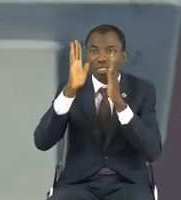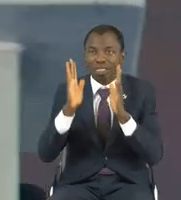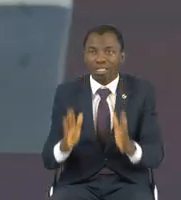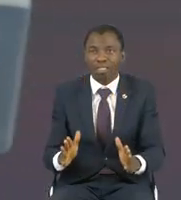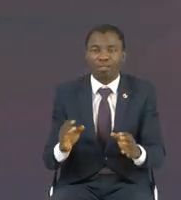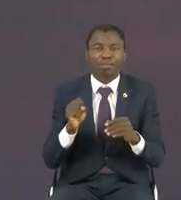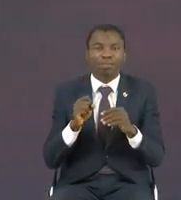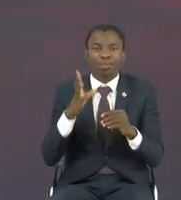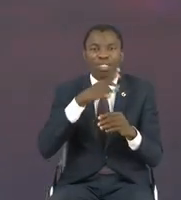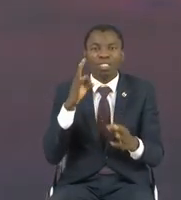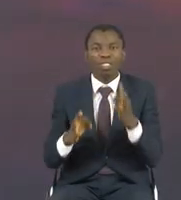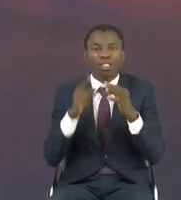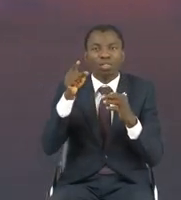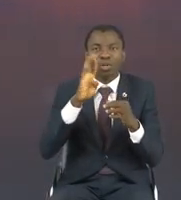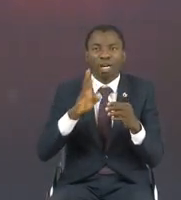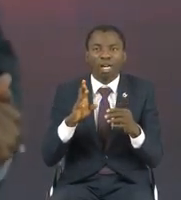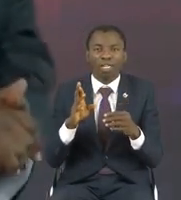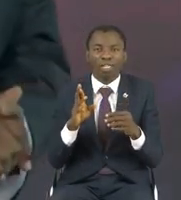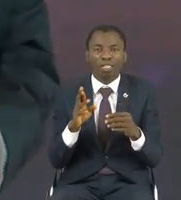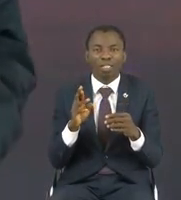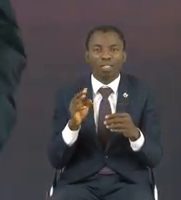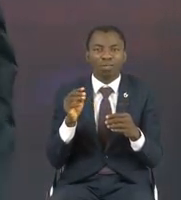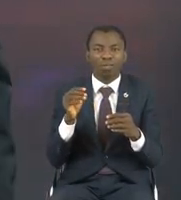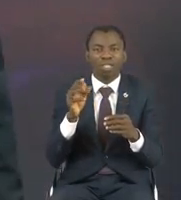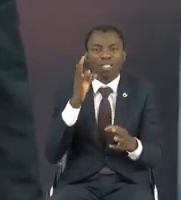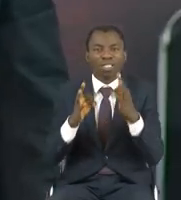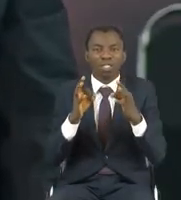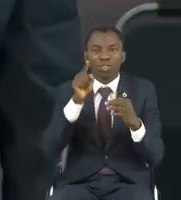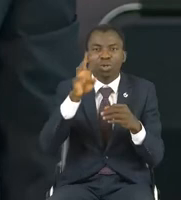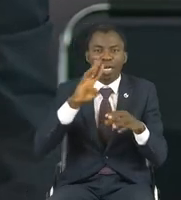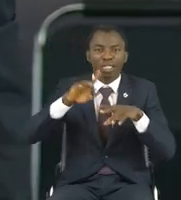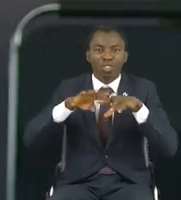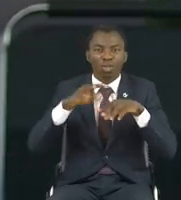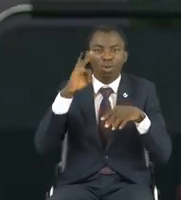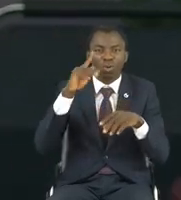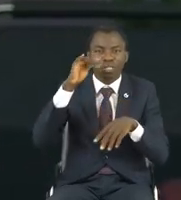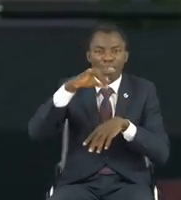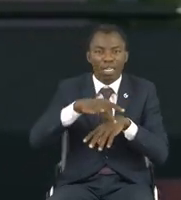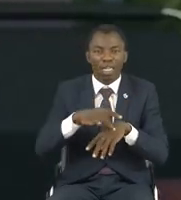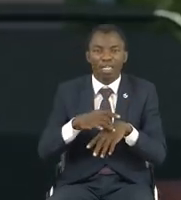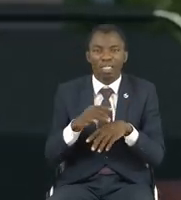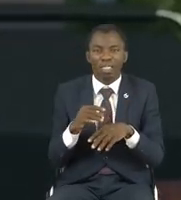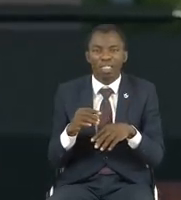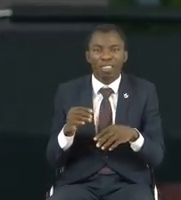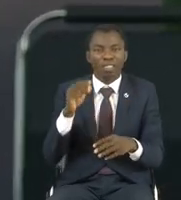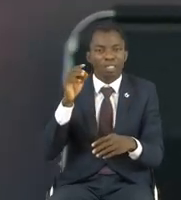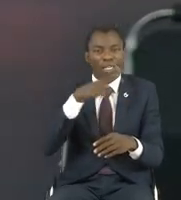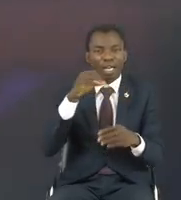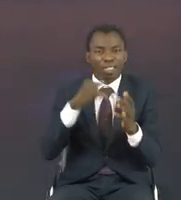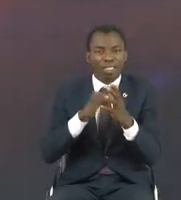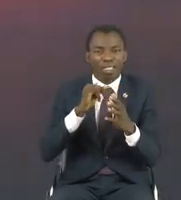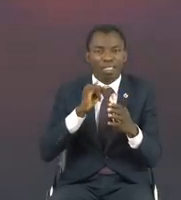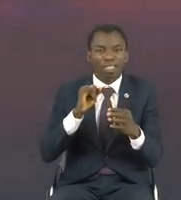the salt had lost its savor, wherewith shall it be salted? It is then for good